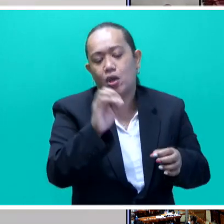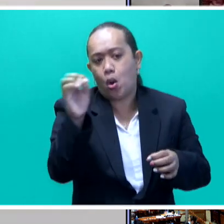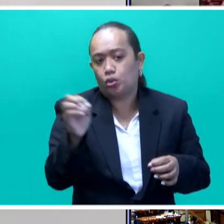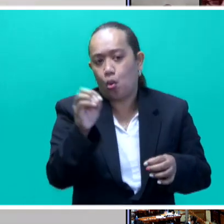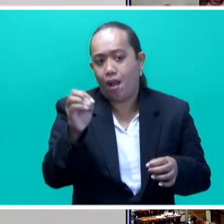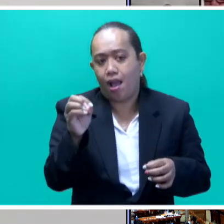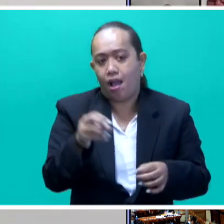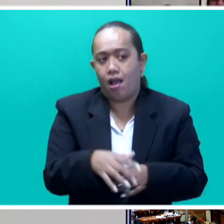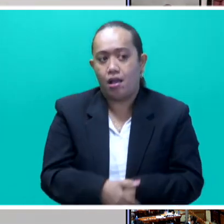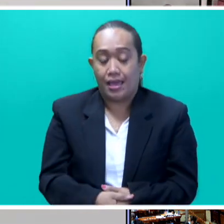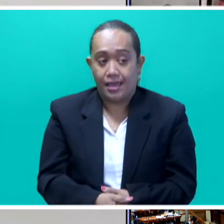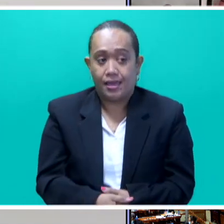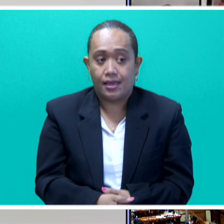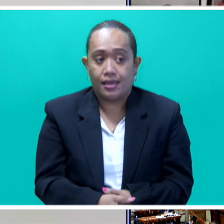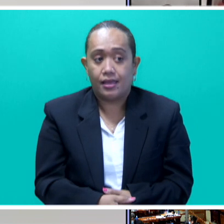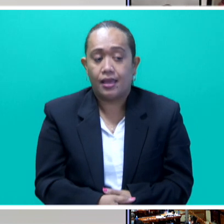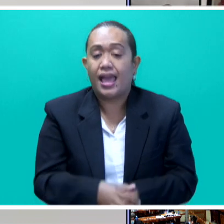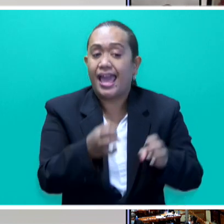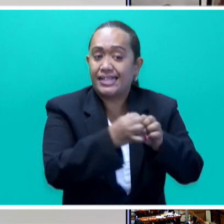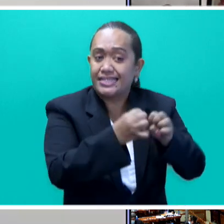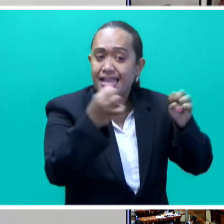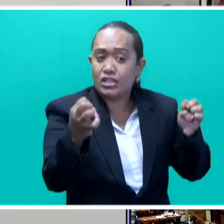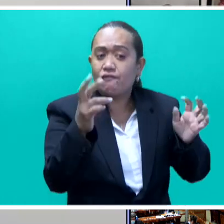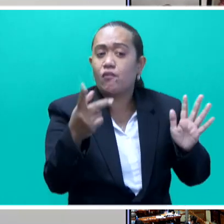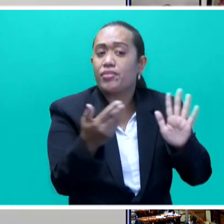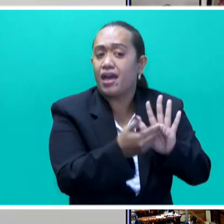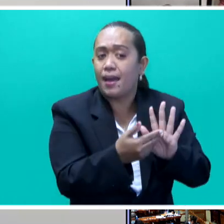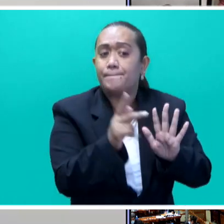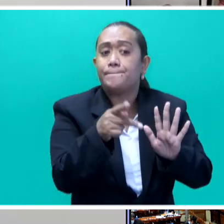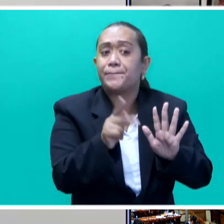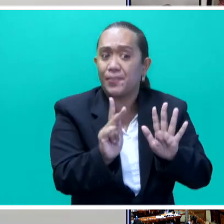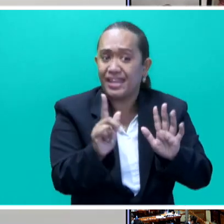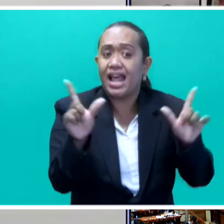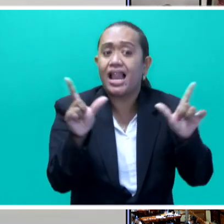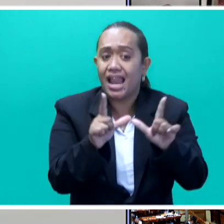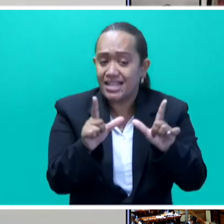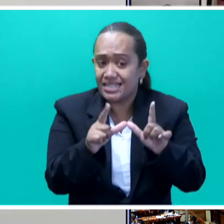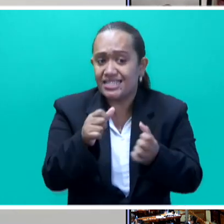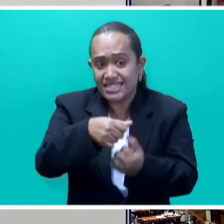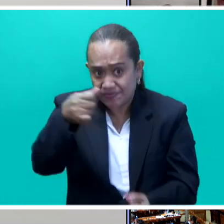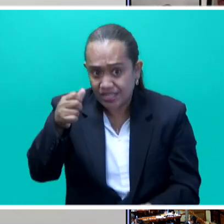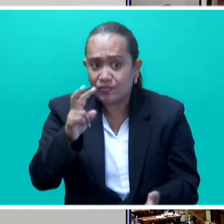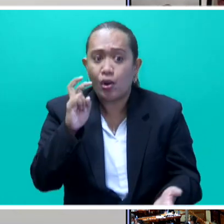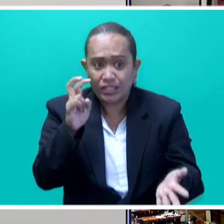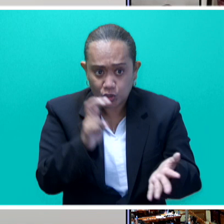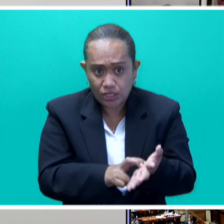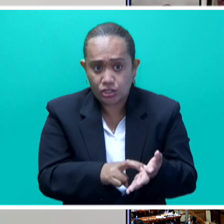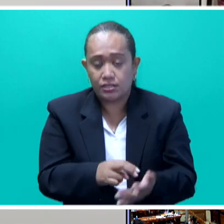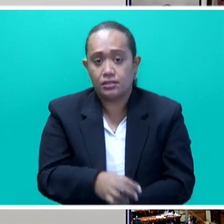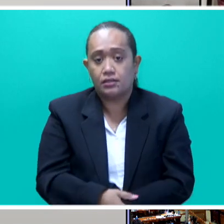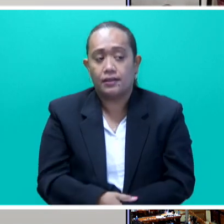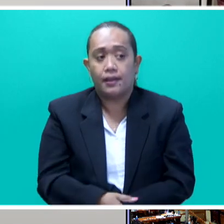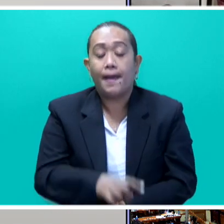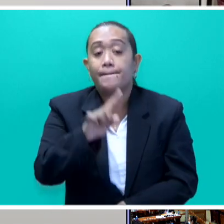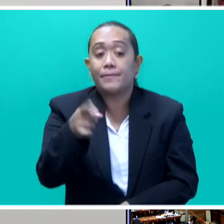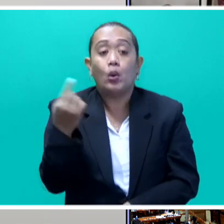2021. This extension applies to permits, licenses, and certificates or registrations. So, but vehicle